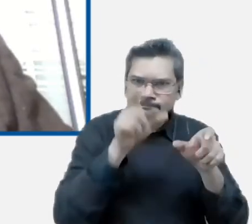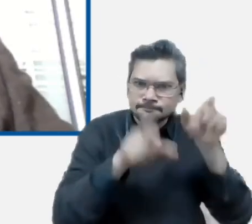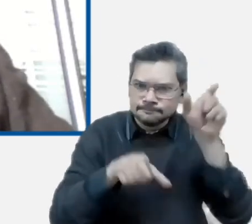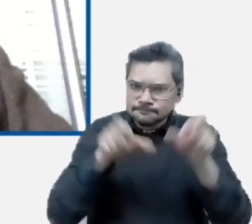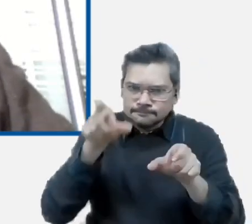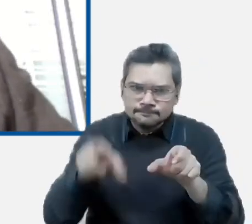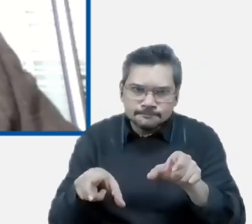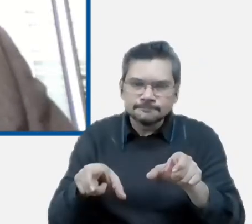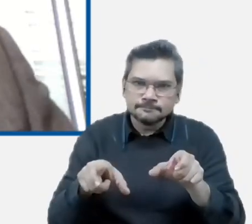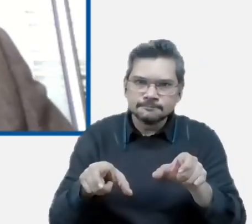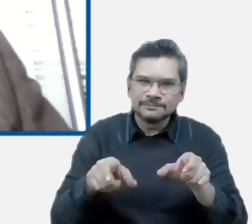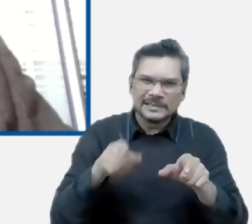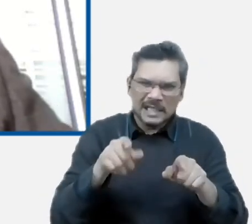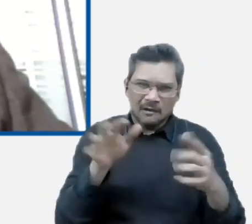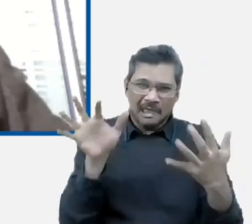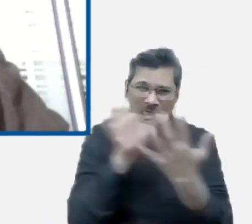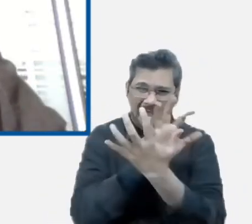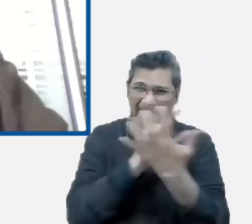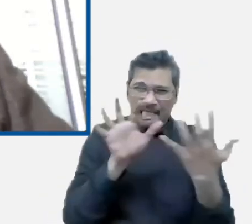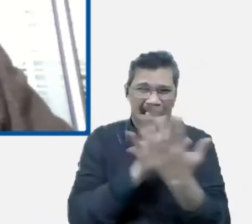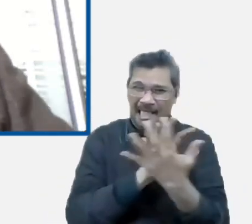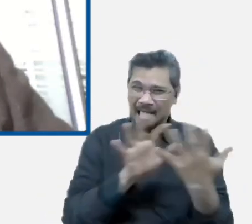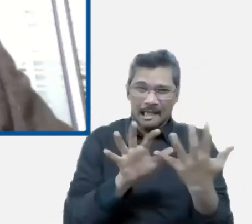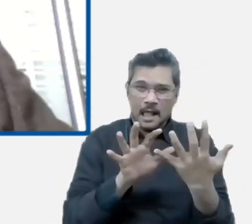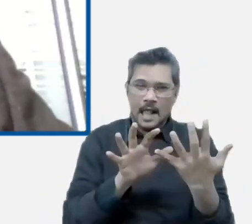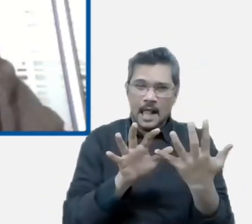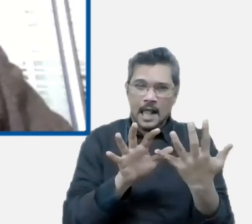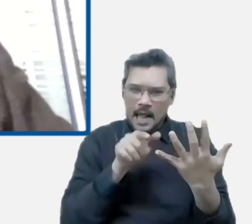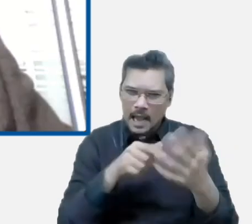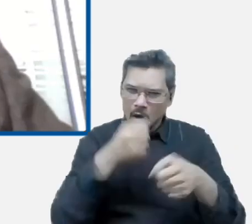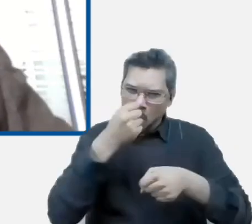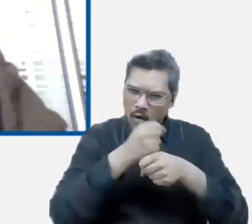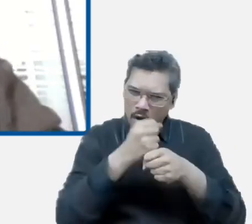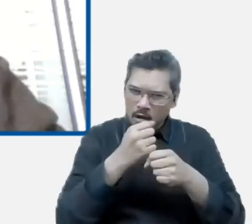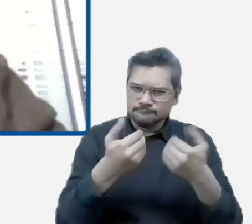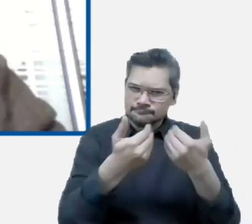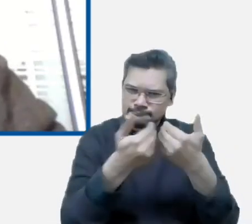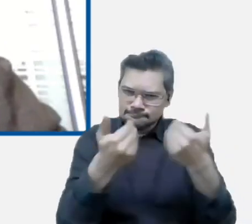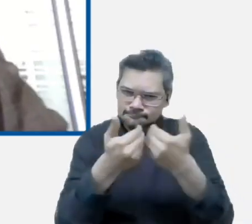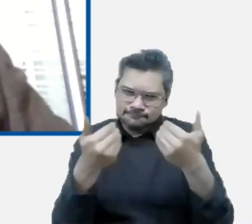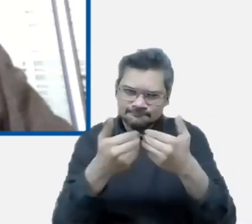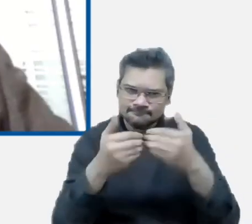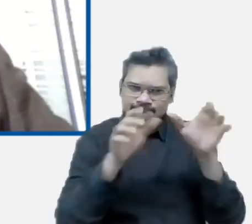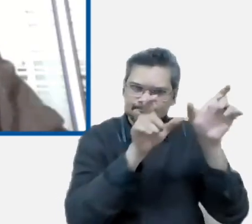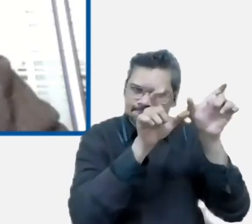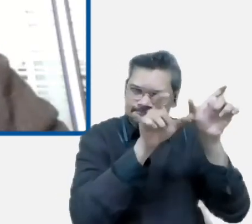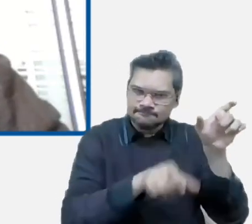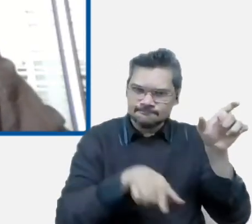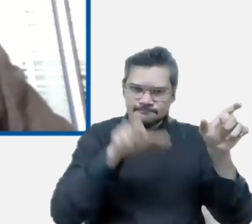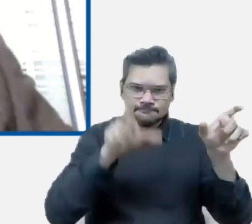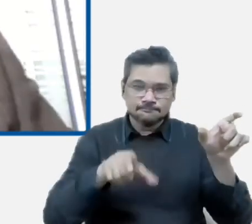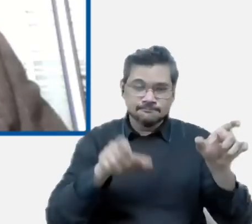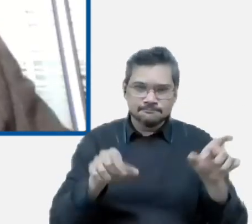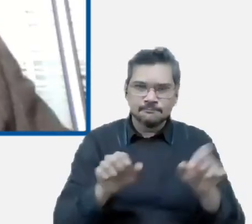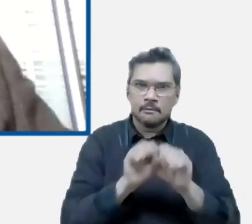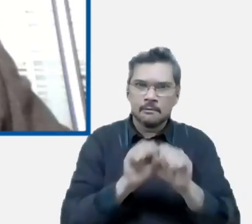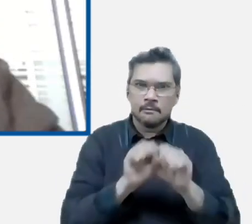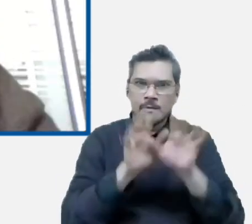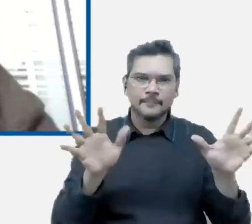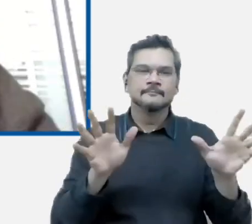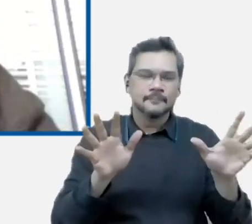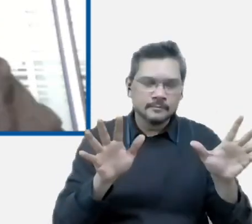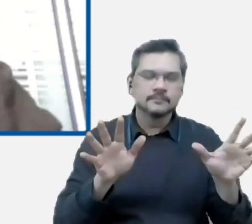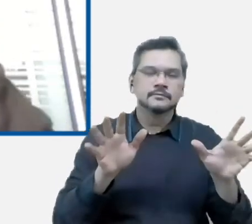to make some means to establish some convergence so that we can achieve some commonality in the